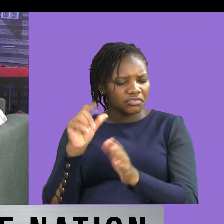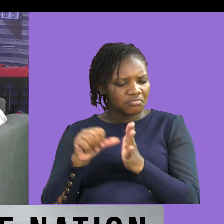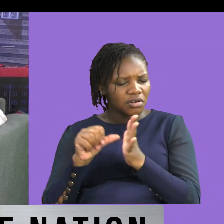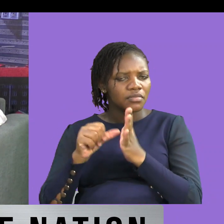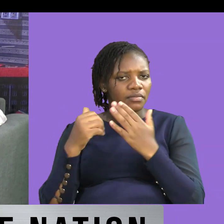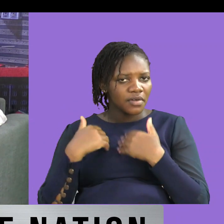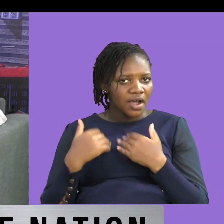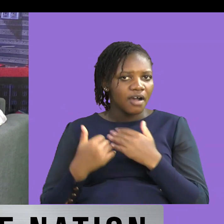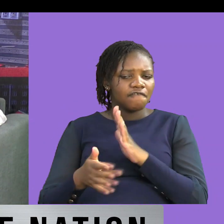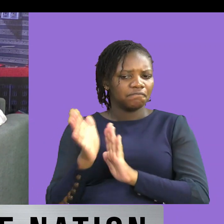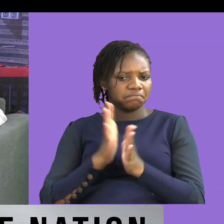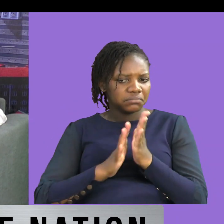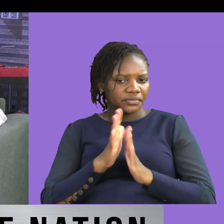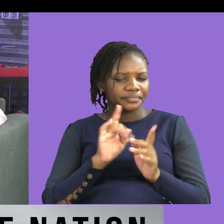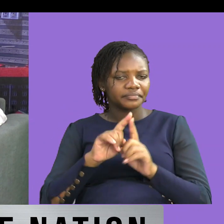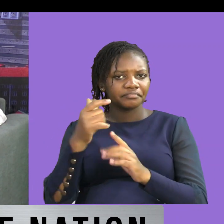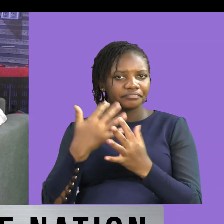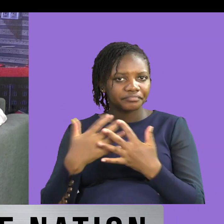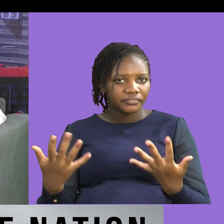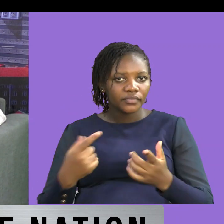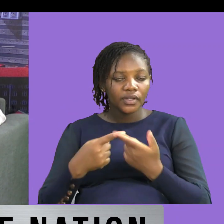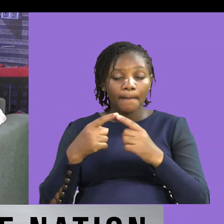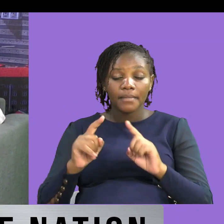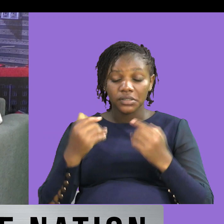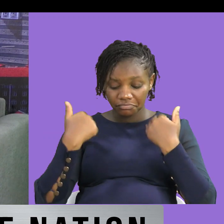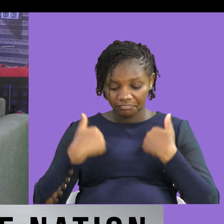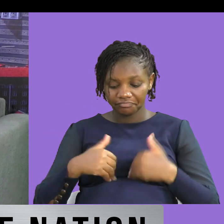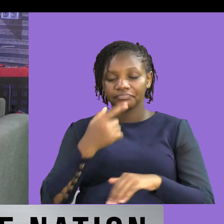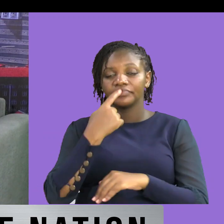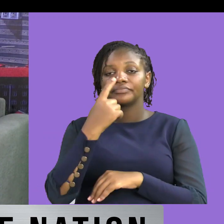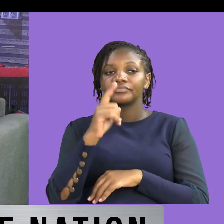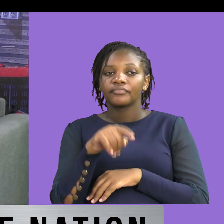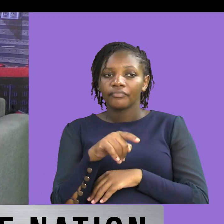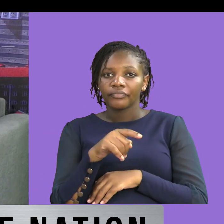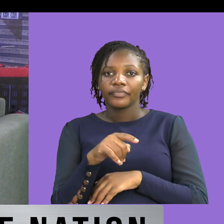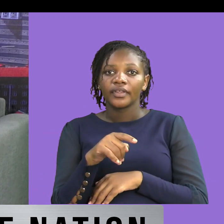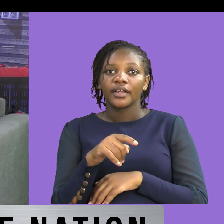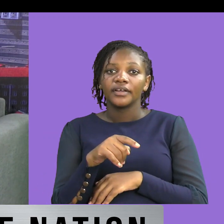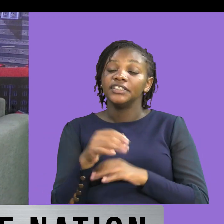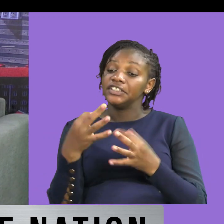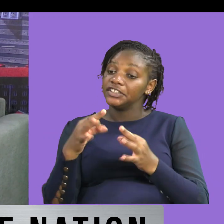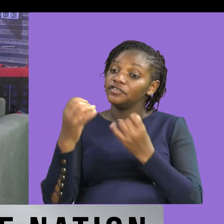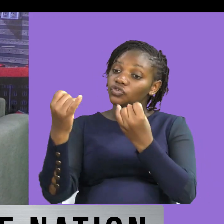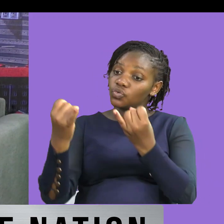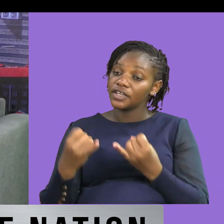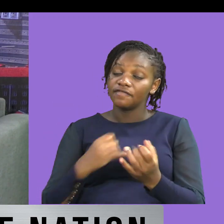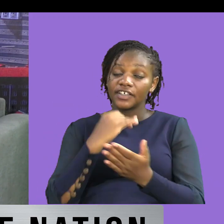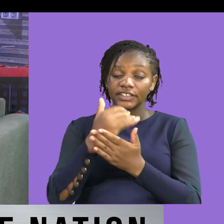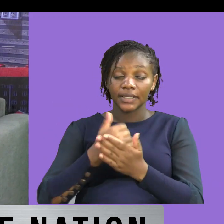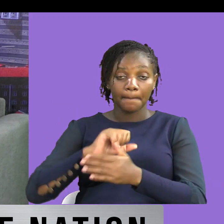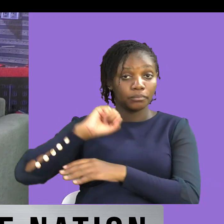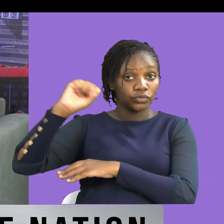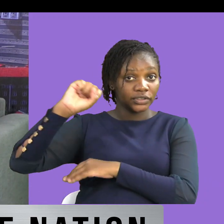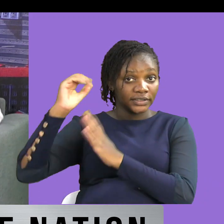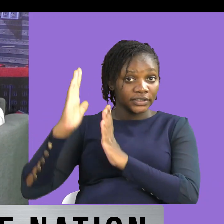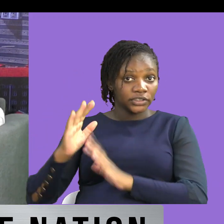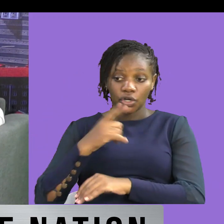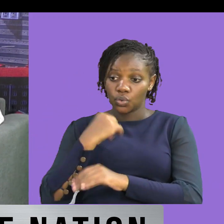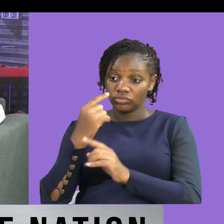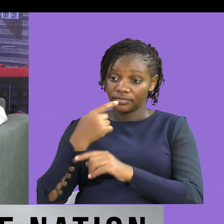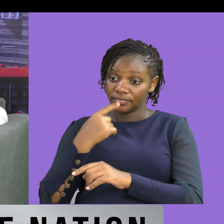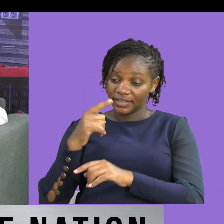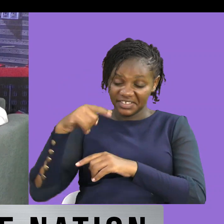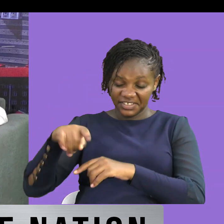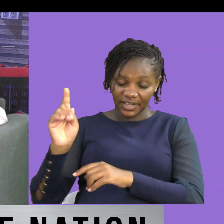of logistics and what have you. Jonah, this is why I'm saying, and this is why if you were to invite some of these people who say that they're